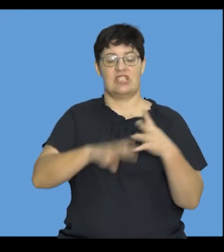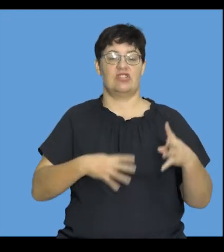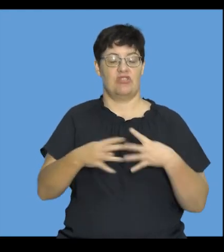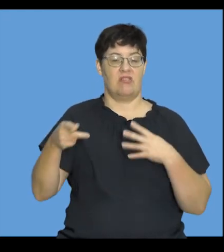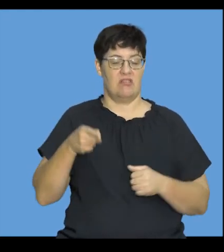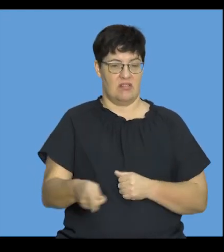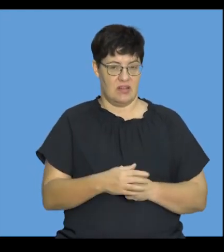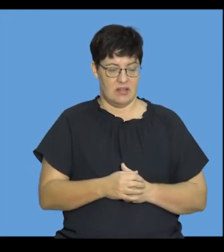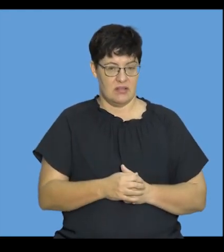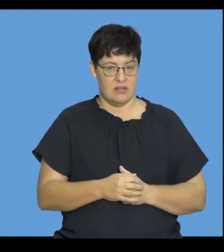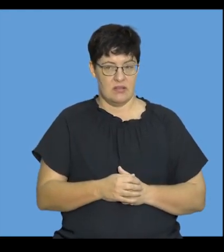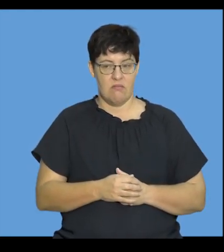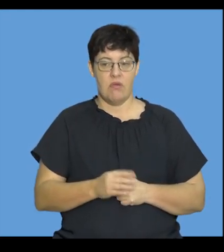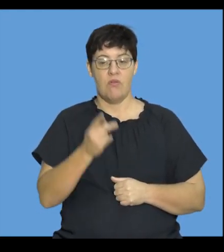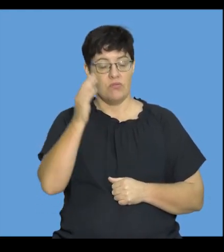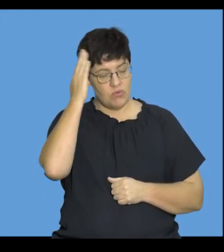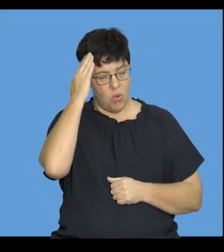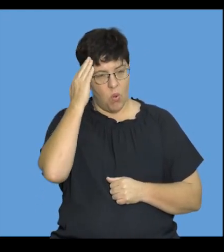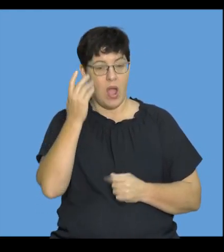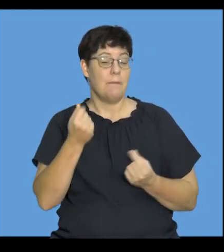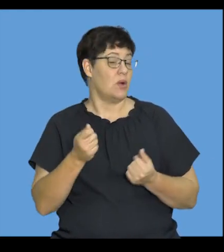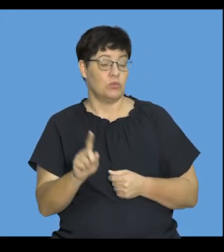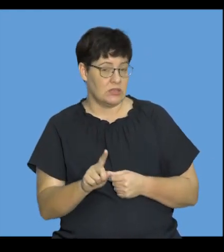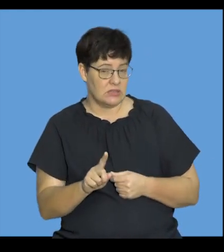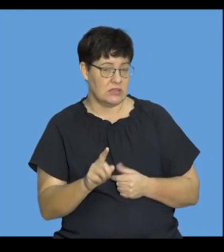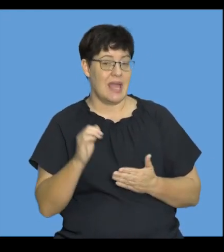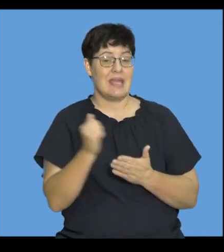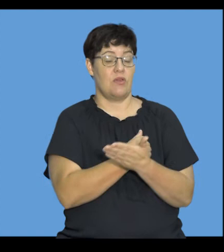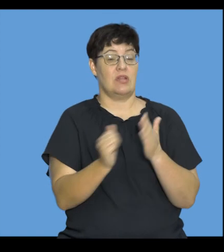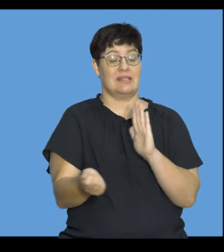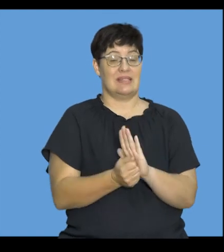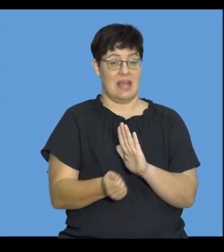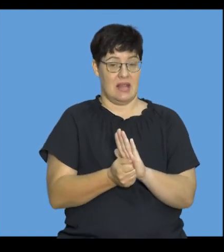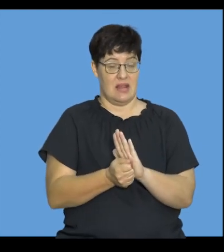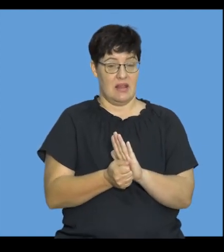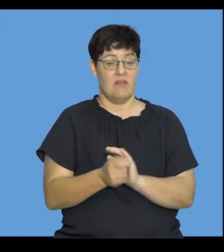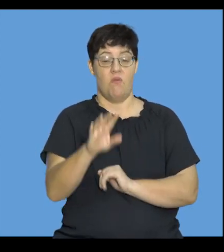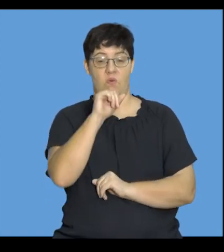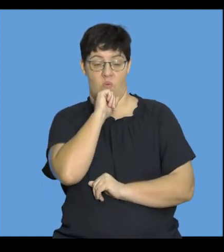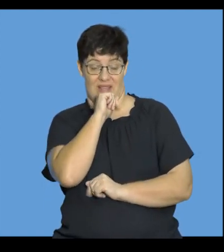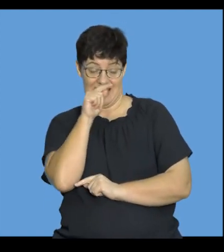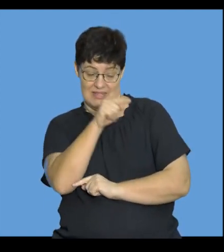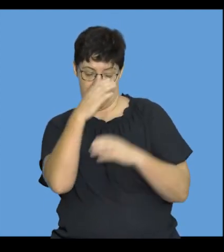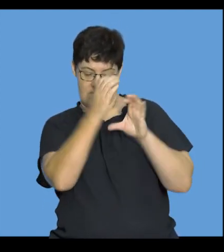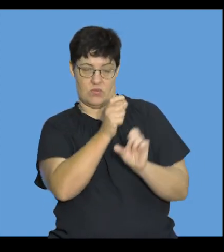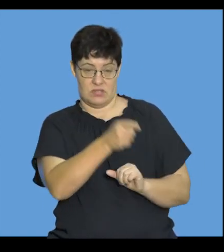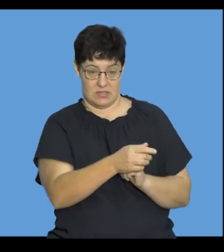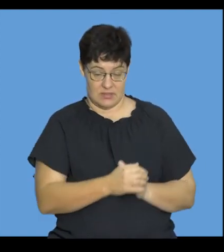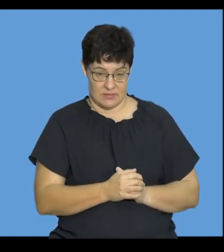know now which figure are we working with. The credit sale for August. Clear?